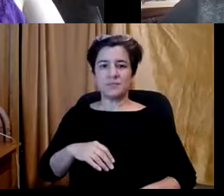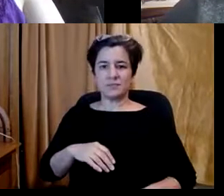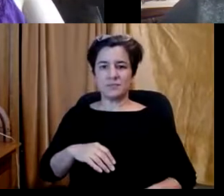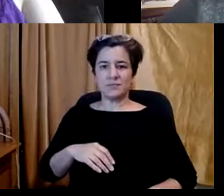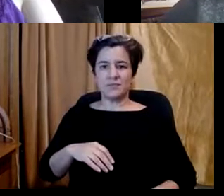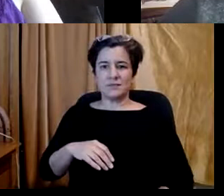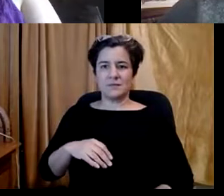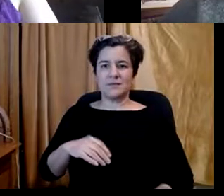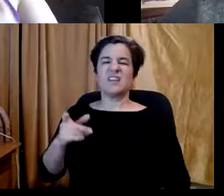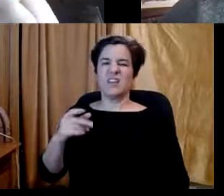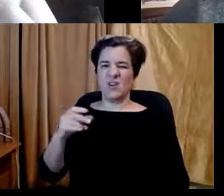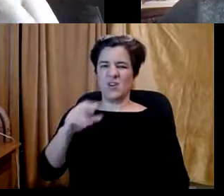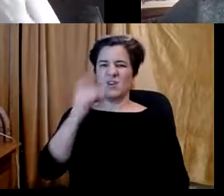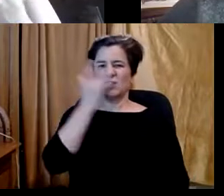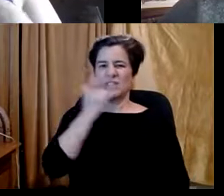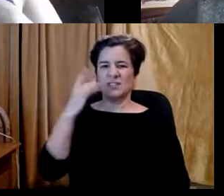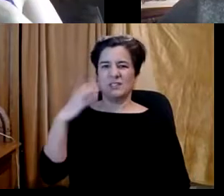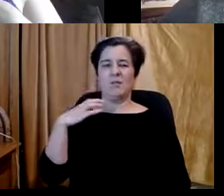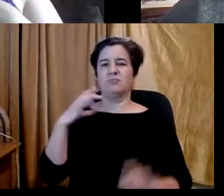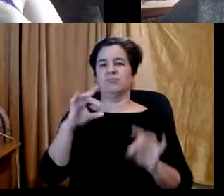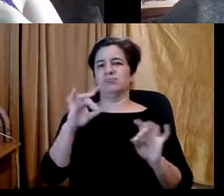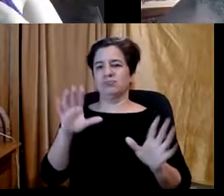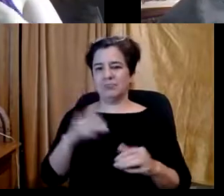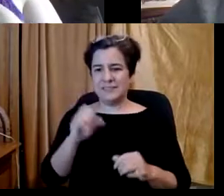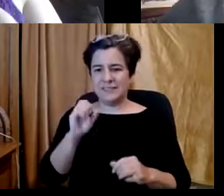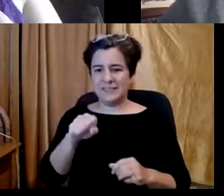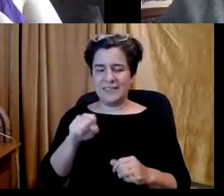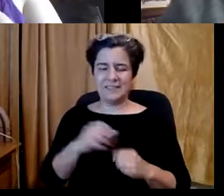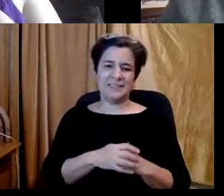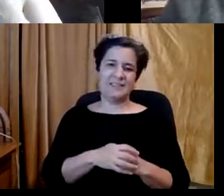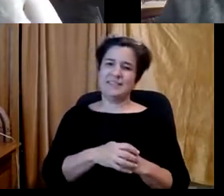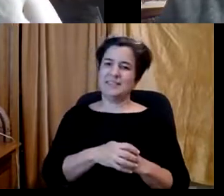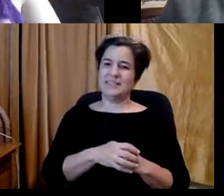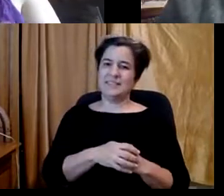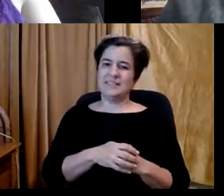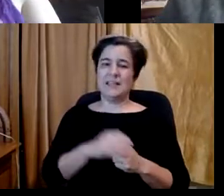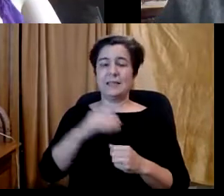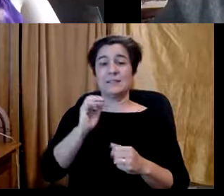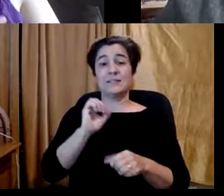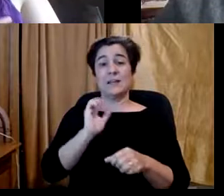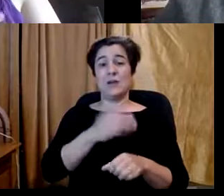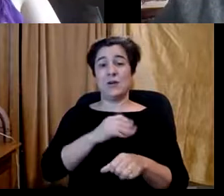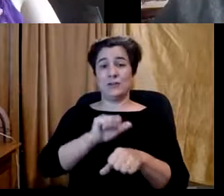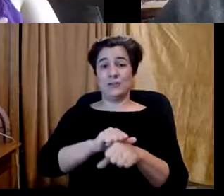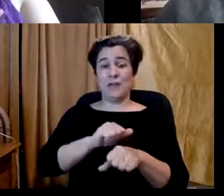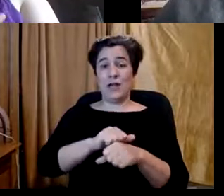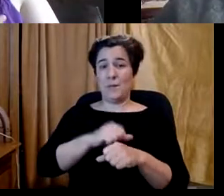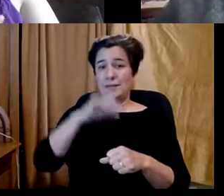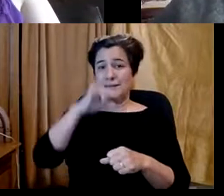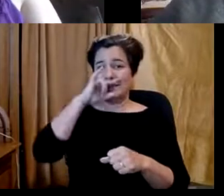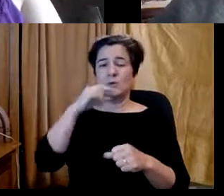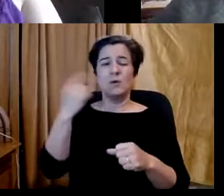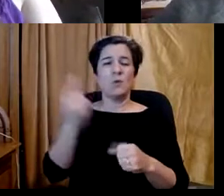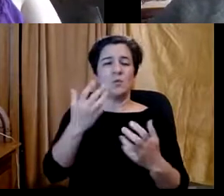boss. Exactly. Oh, the choice. And I say, as little kids, our job is to get love and attention. So no matter what happens, no matter how hard and toxic it